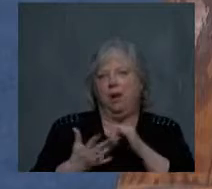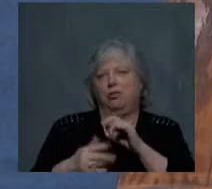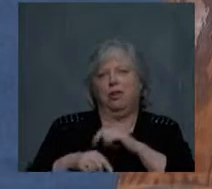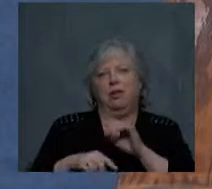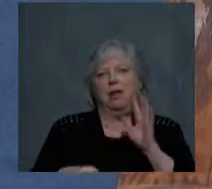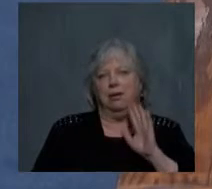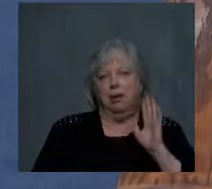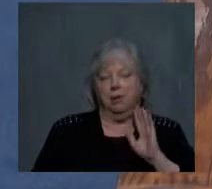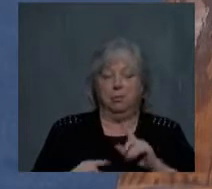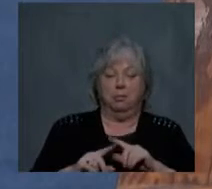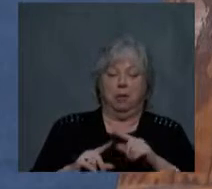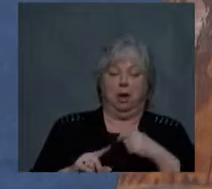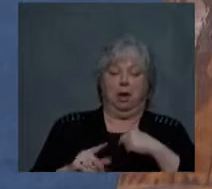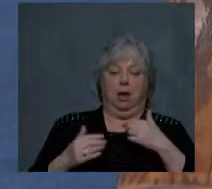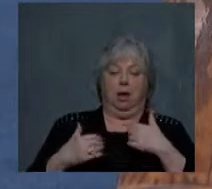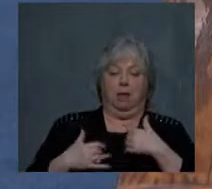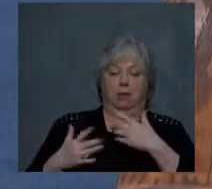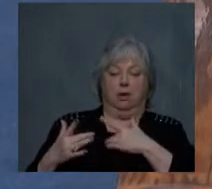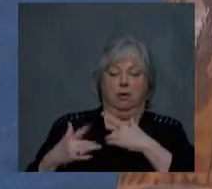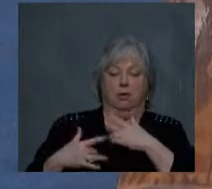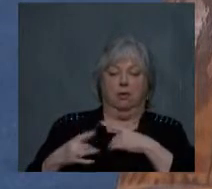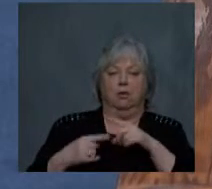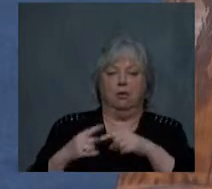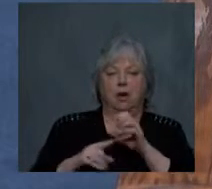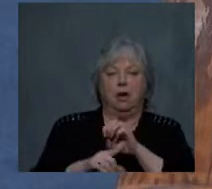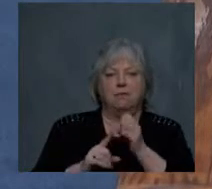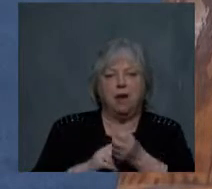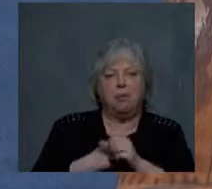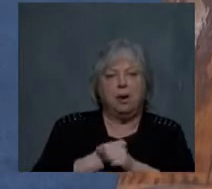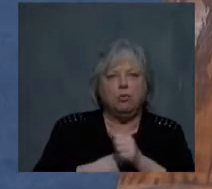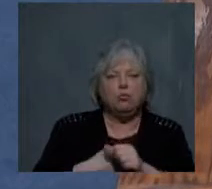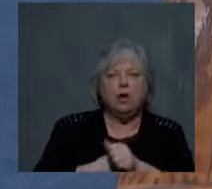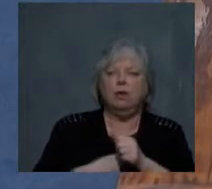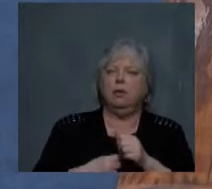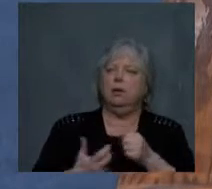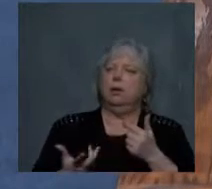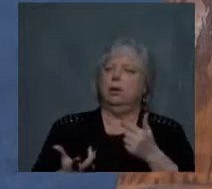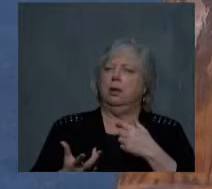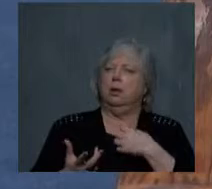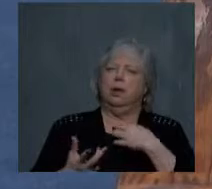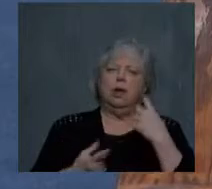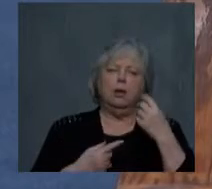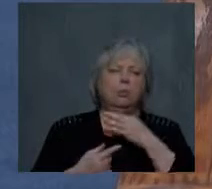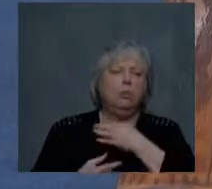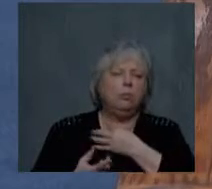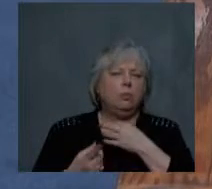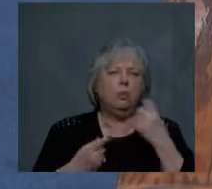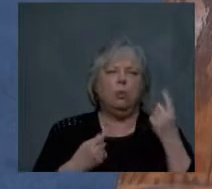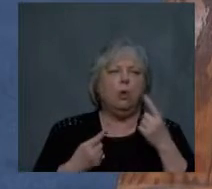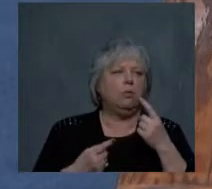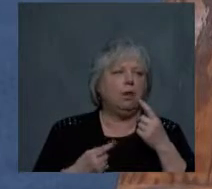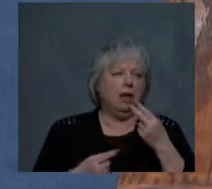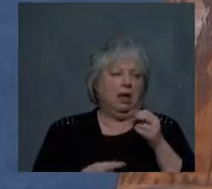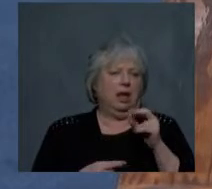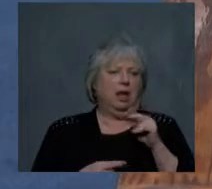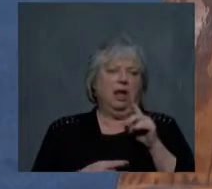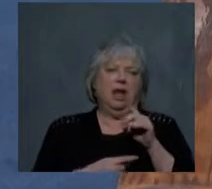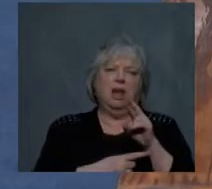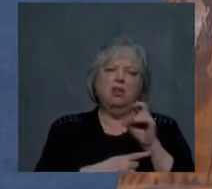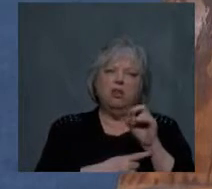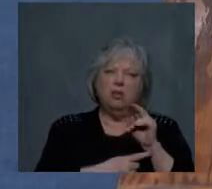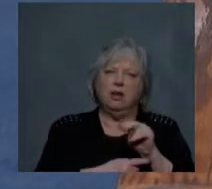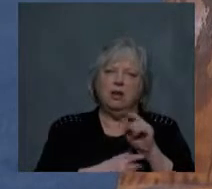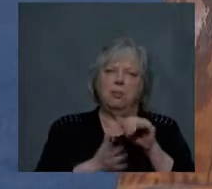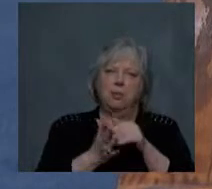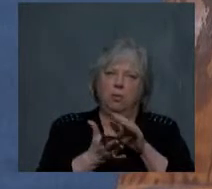I have concerns regarding environmental risks. I'm wondering, you know, there's Henderson Middle School is right